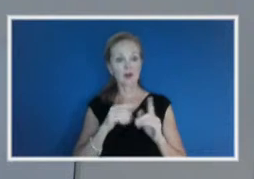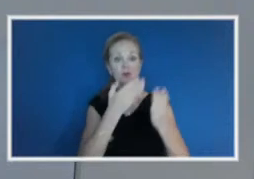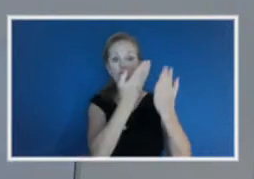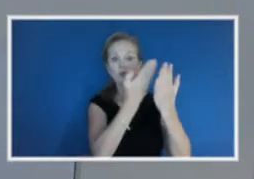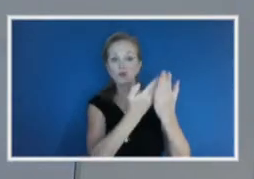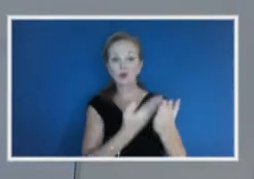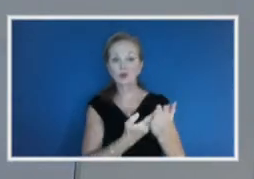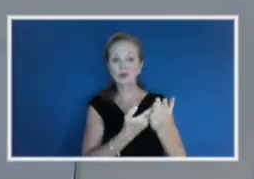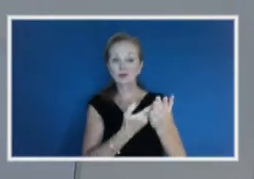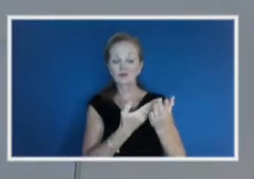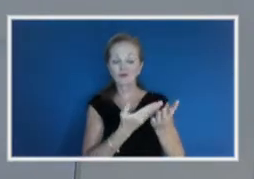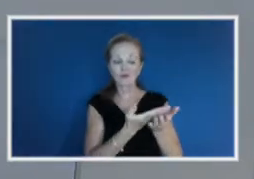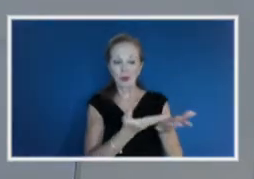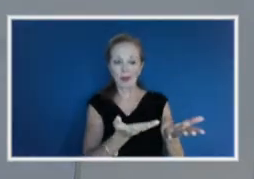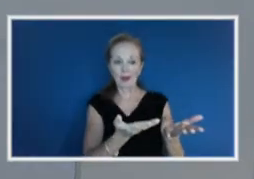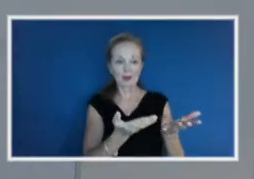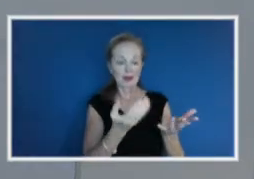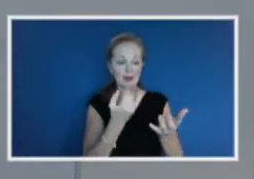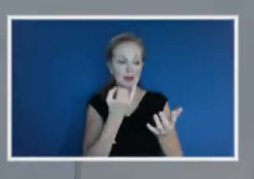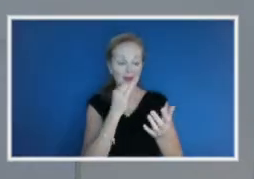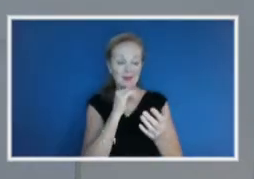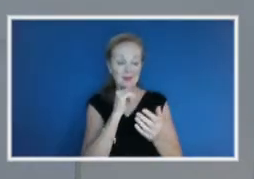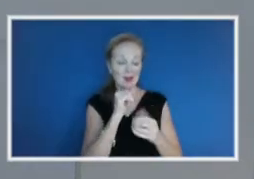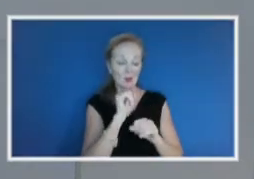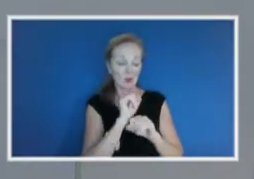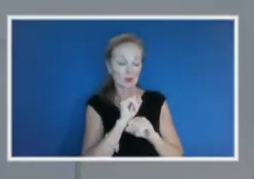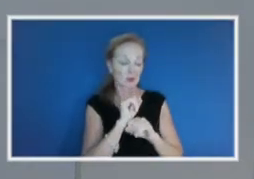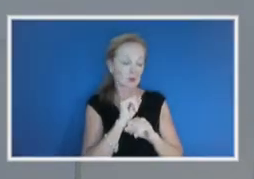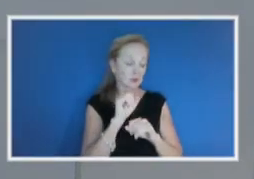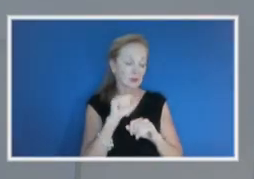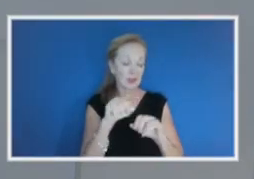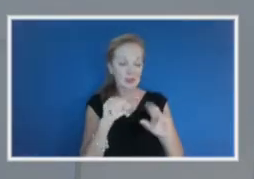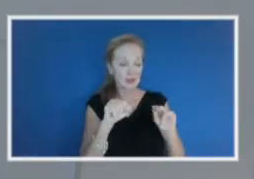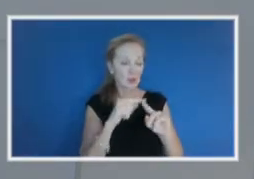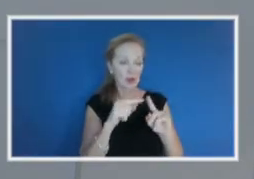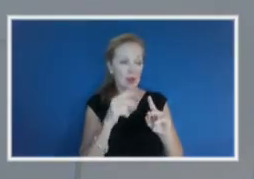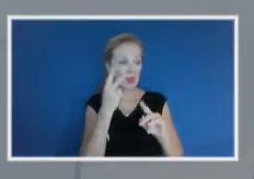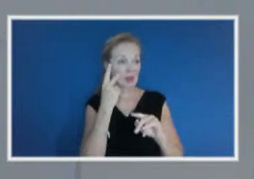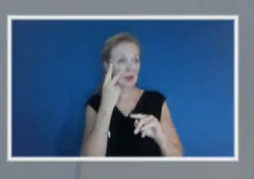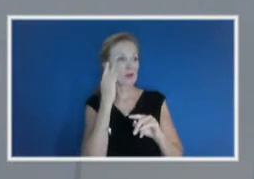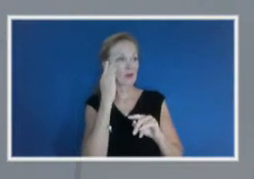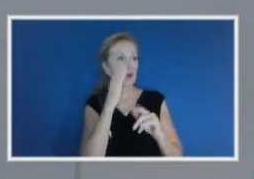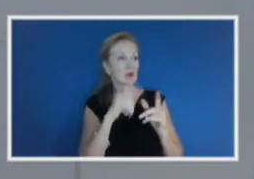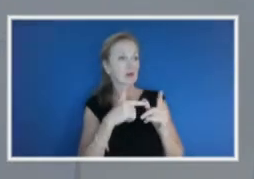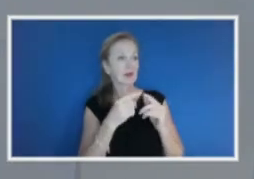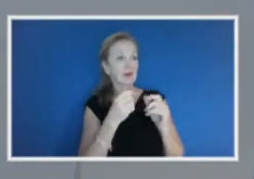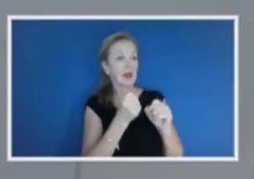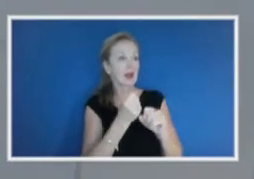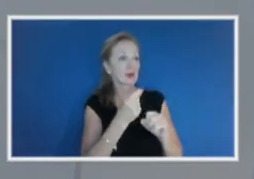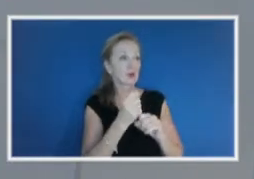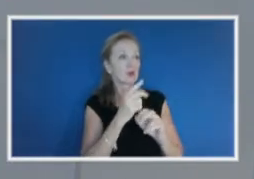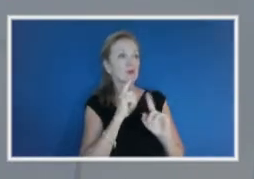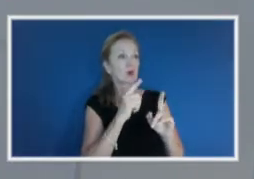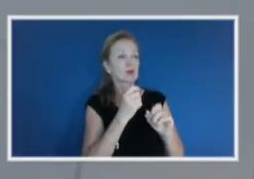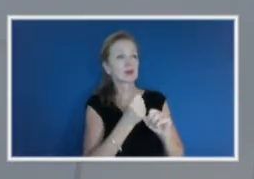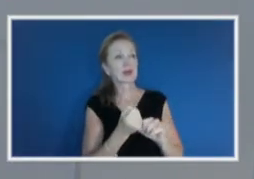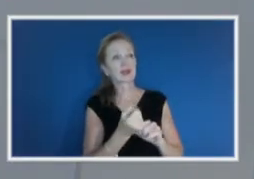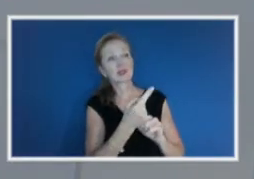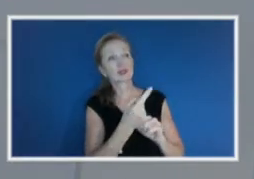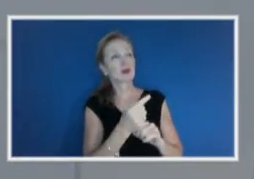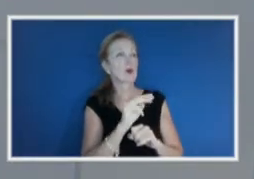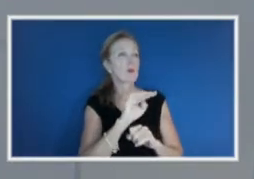pudding, right? And so whether or not this thing works or not. So I look forward to getting the annual report next year sometime, March,